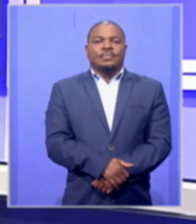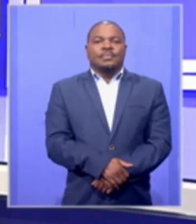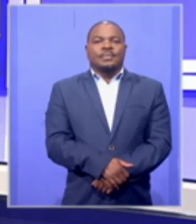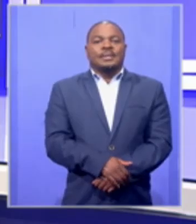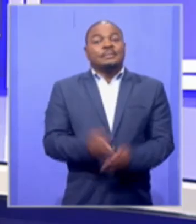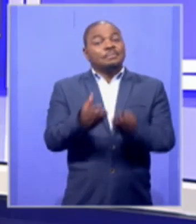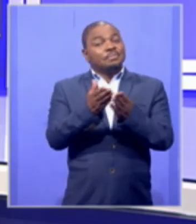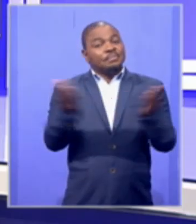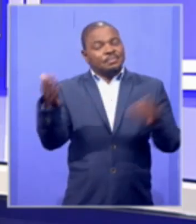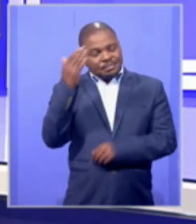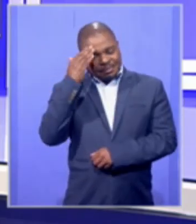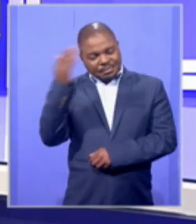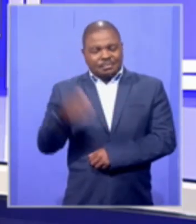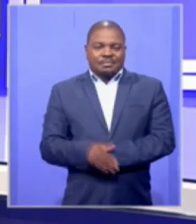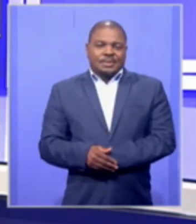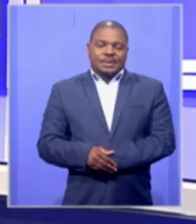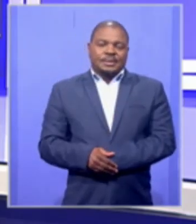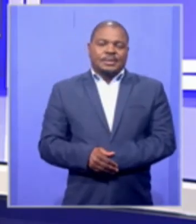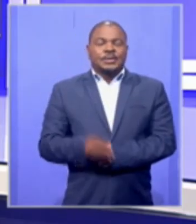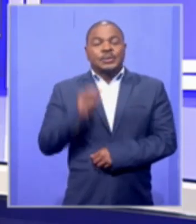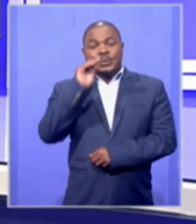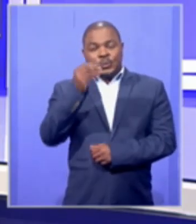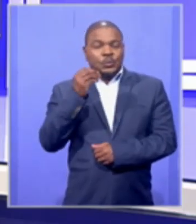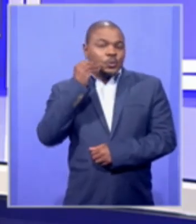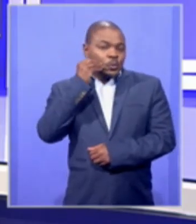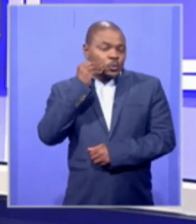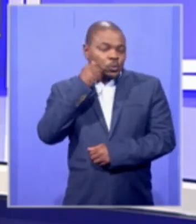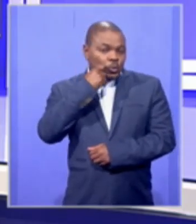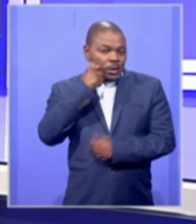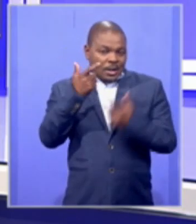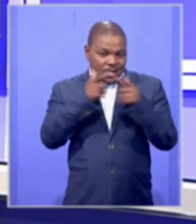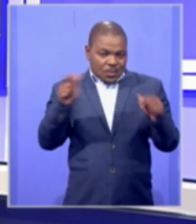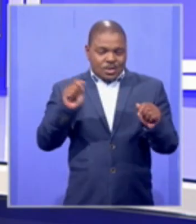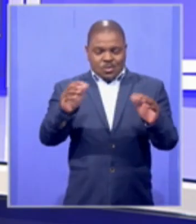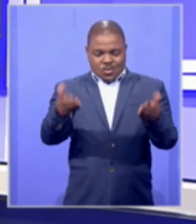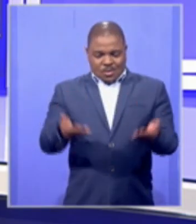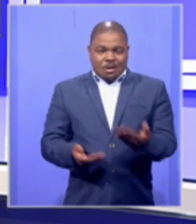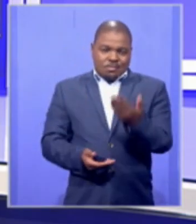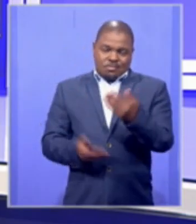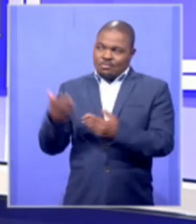Mothoetso Madume o amogetswe mo kgasong ya rona ya dikgang tsa Setswana. Tla re diale.